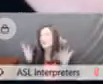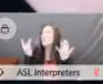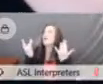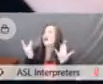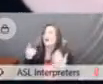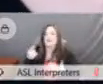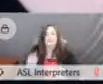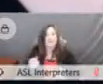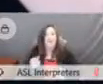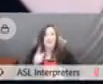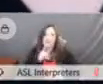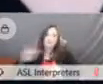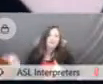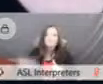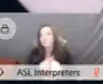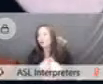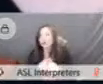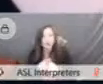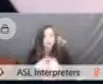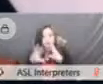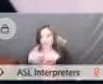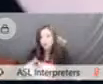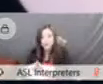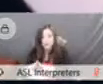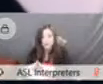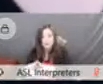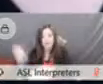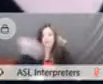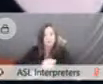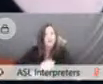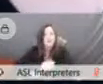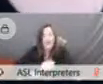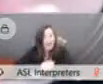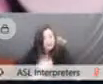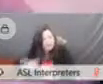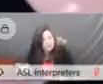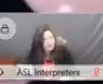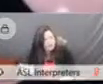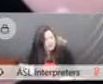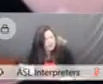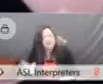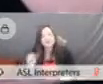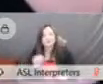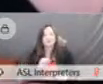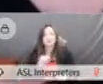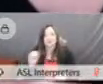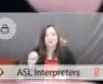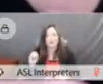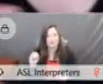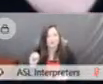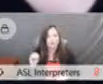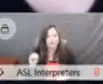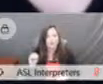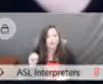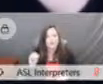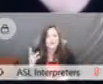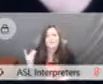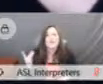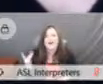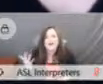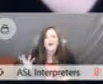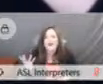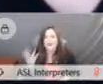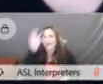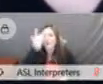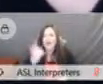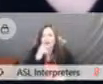they were one of the first entities that had to shut down? And so why